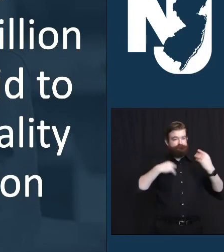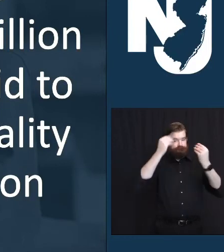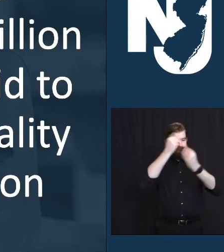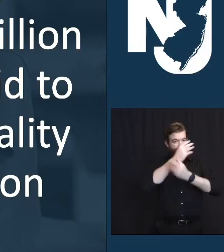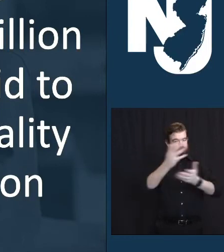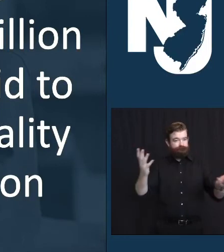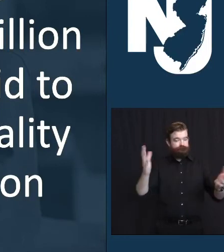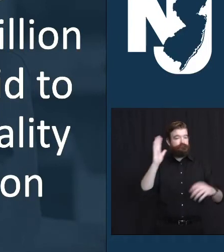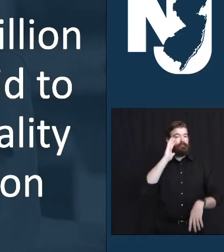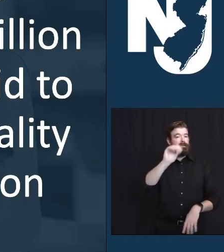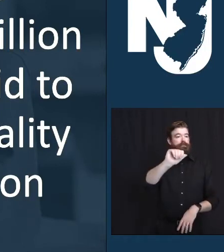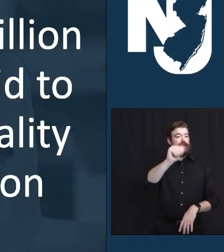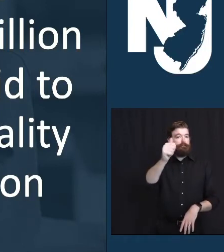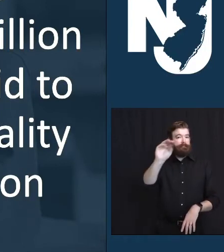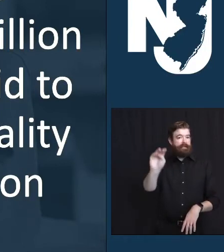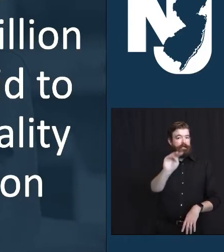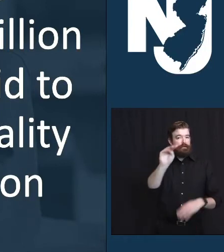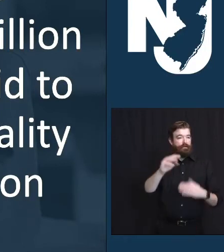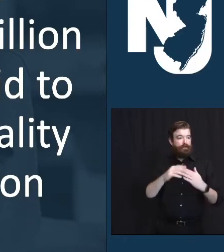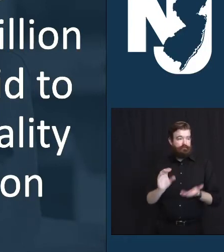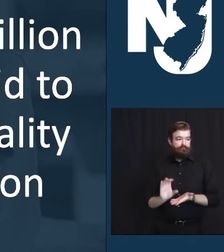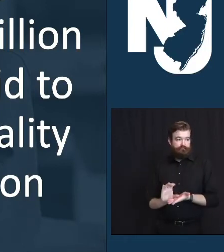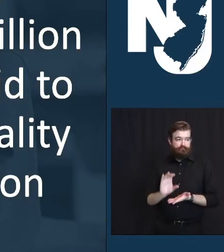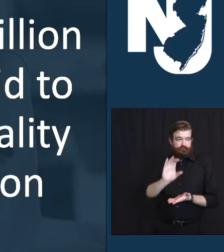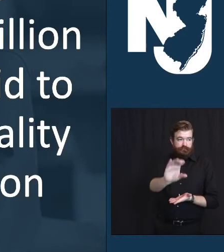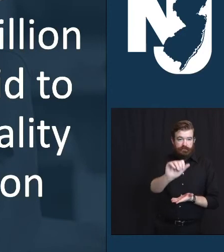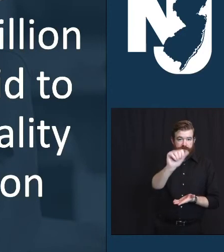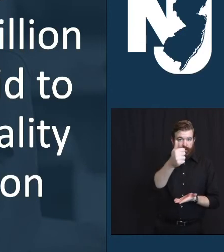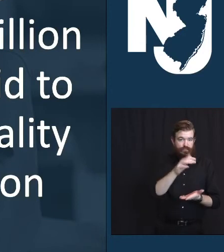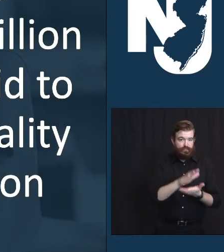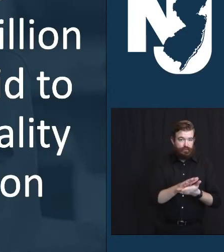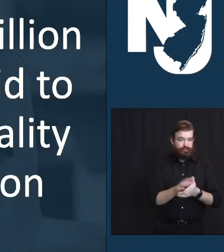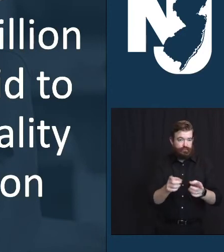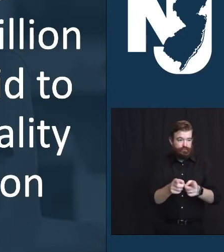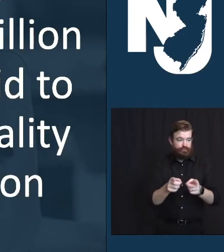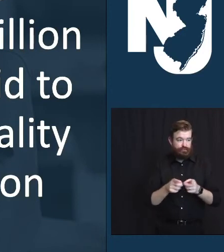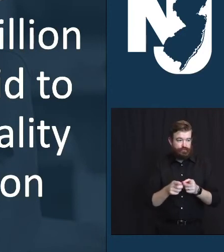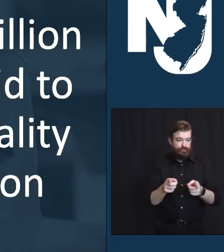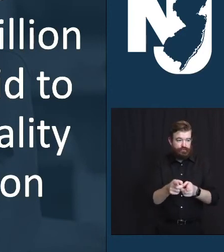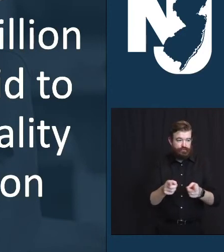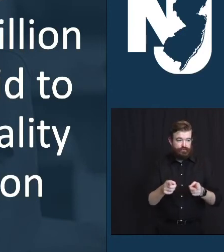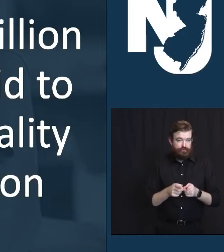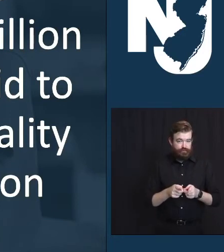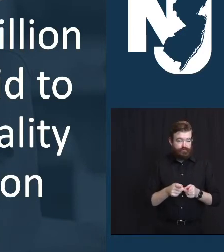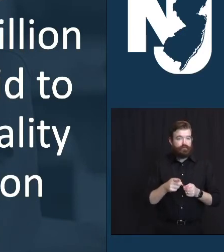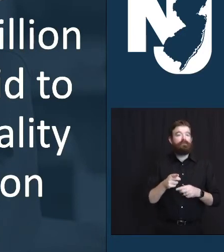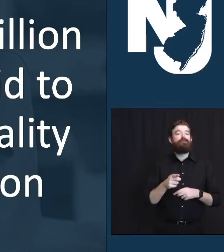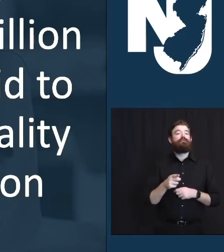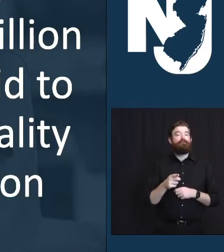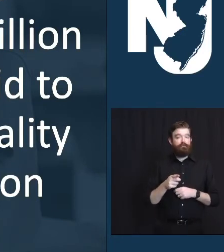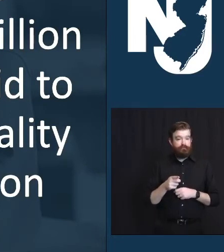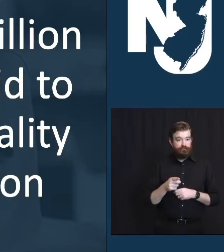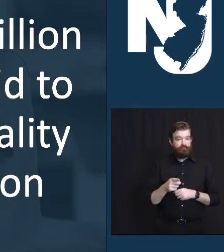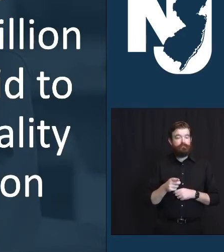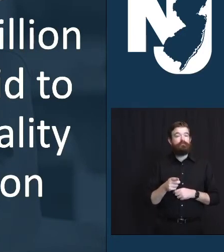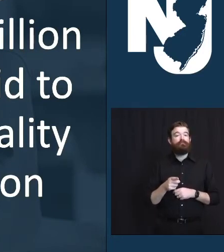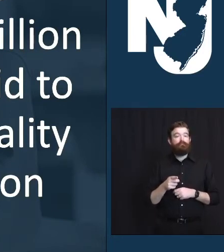aid through a competitive application process that will allow 10 school districts to expand their pre-K offerings in